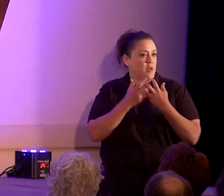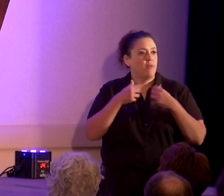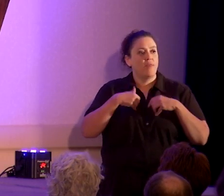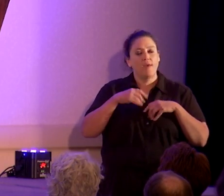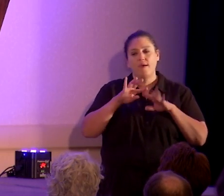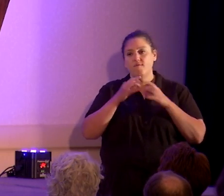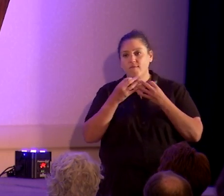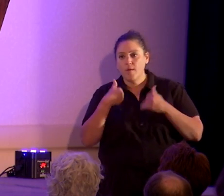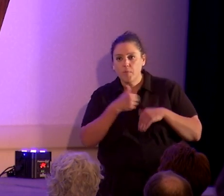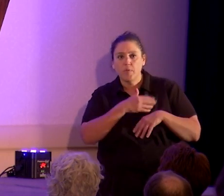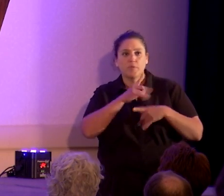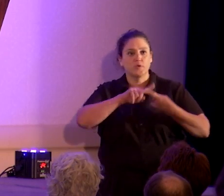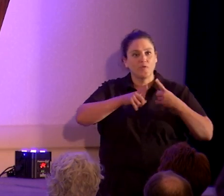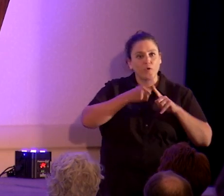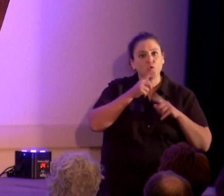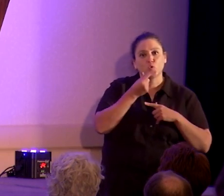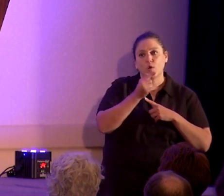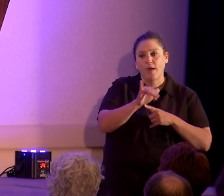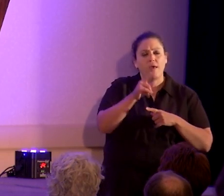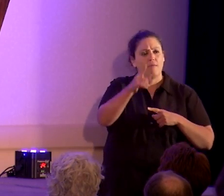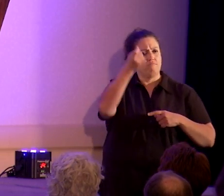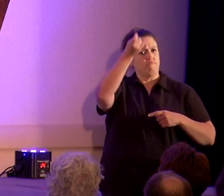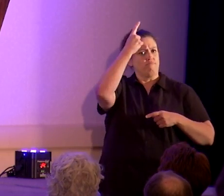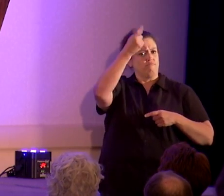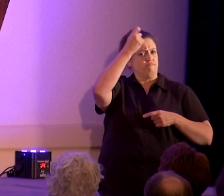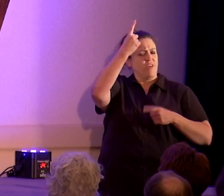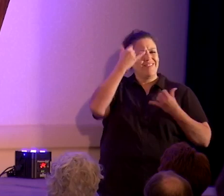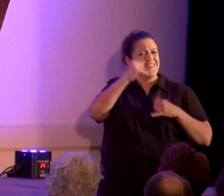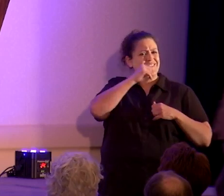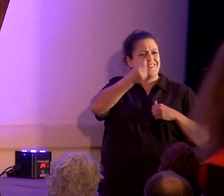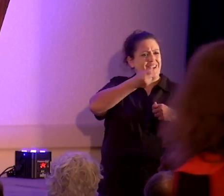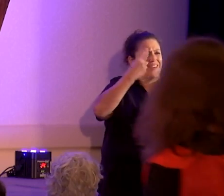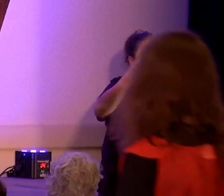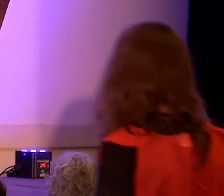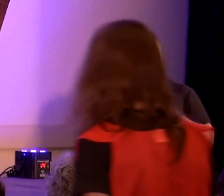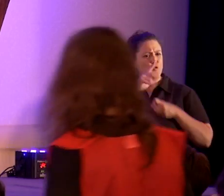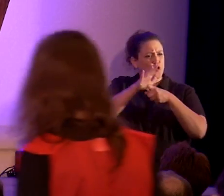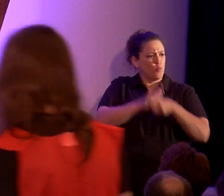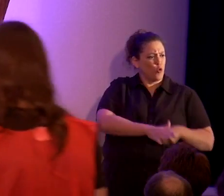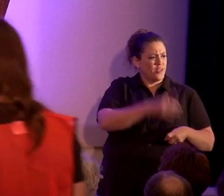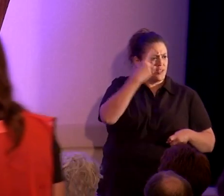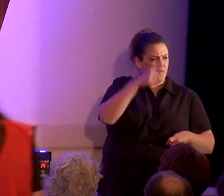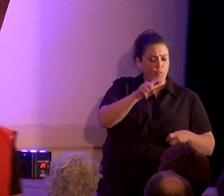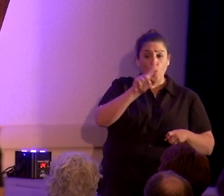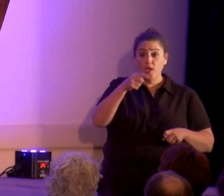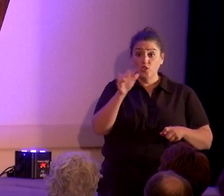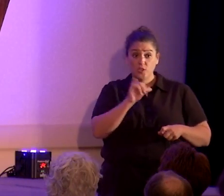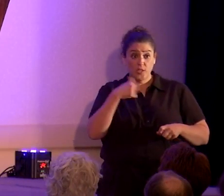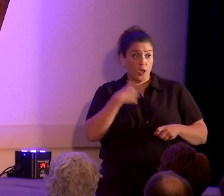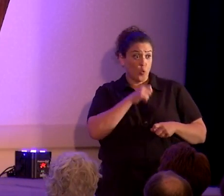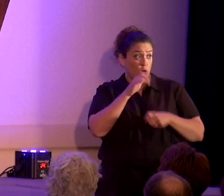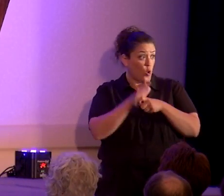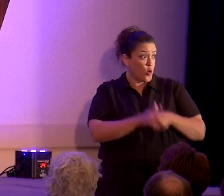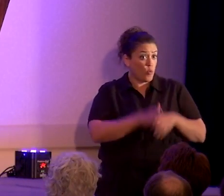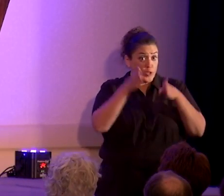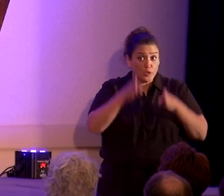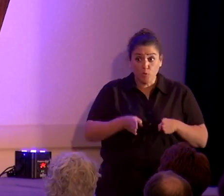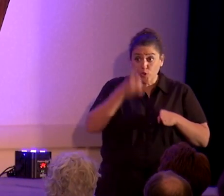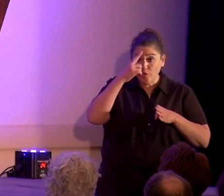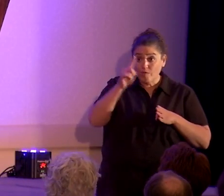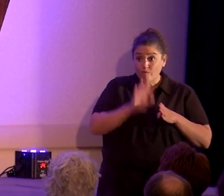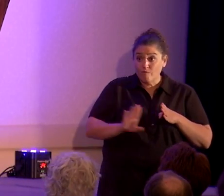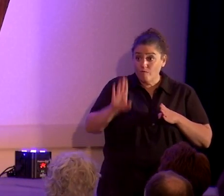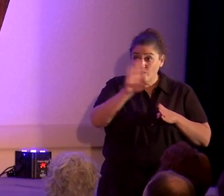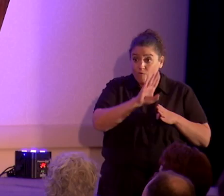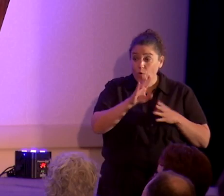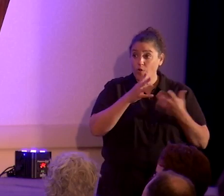friends. They understand that this isn't something that you should oppress someone for, just like we don't oppress someone for their skin